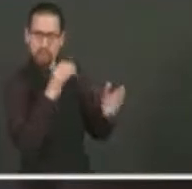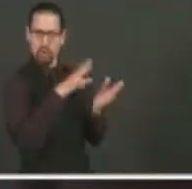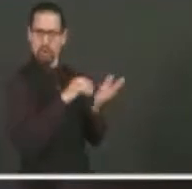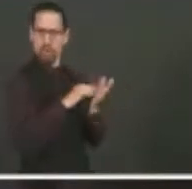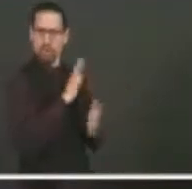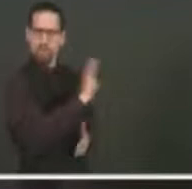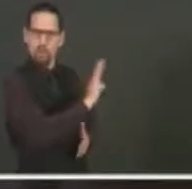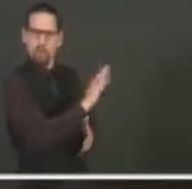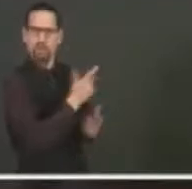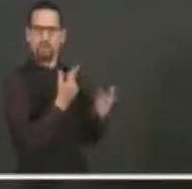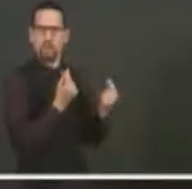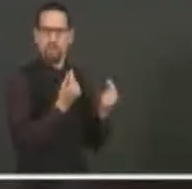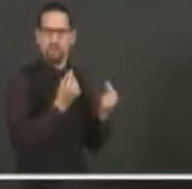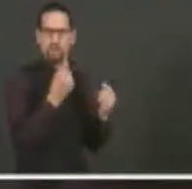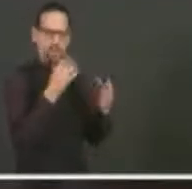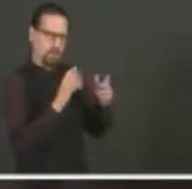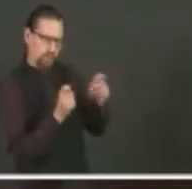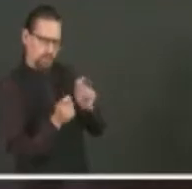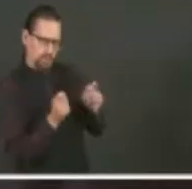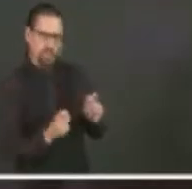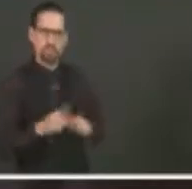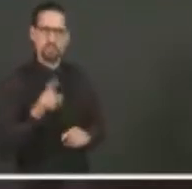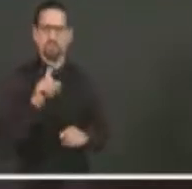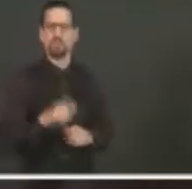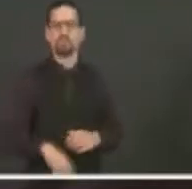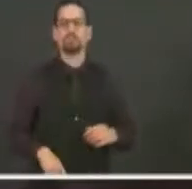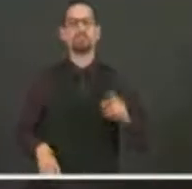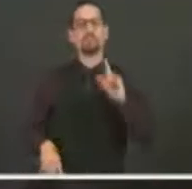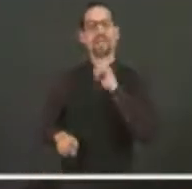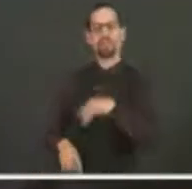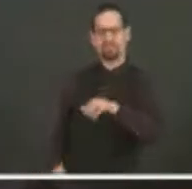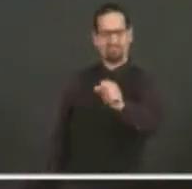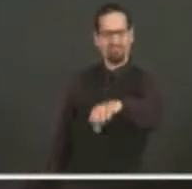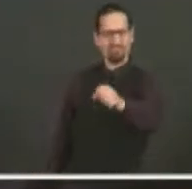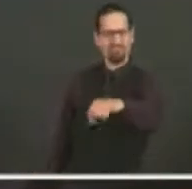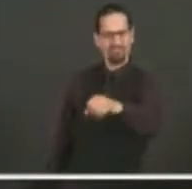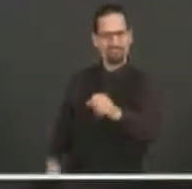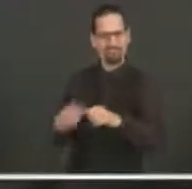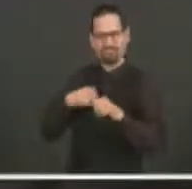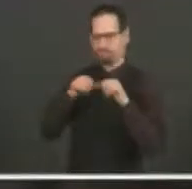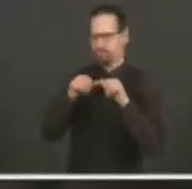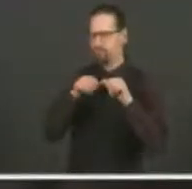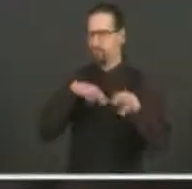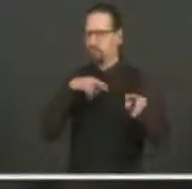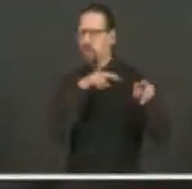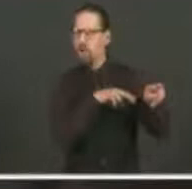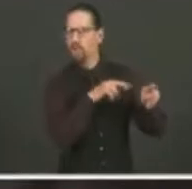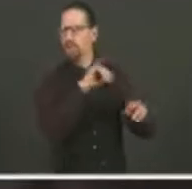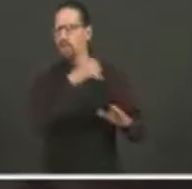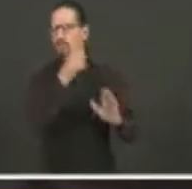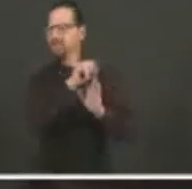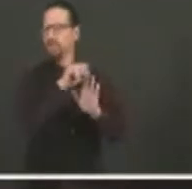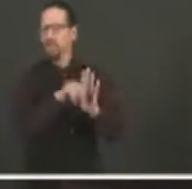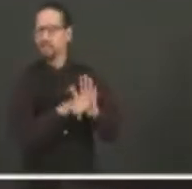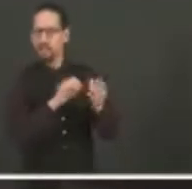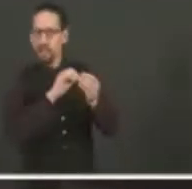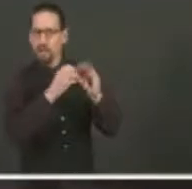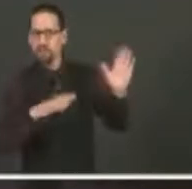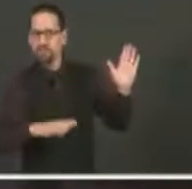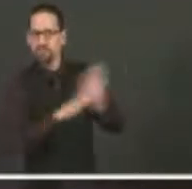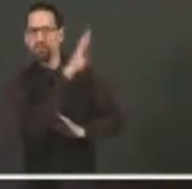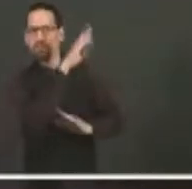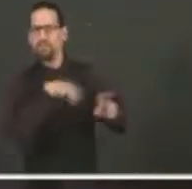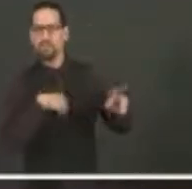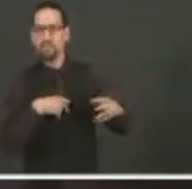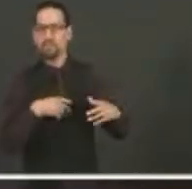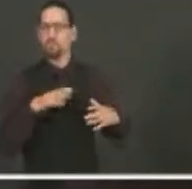states' experiences at the moment? I'm keeping a very close eye on that, as you might imagine, because it's scary. It's scary. You go through all this, and